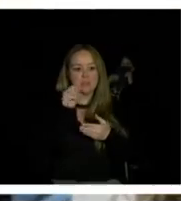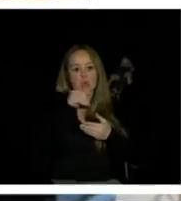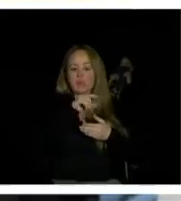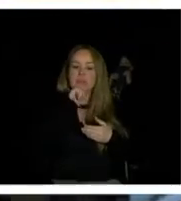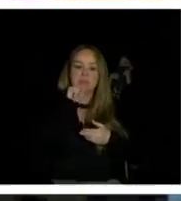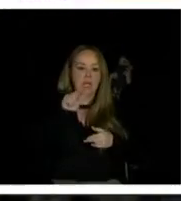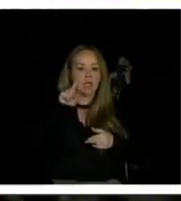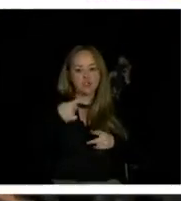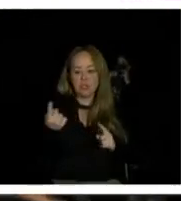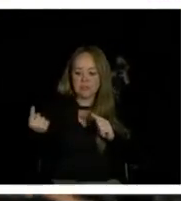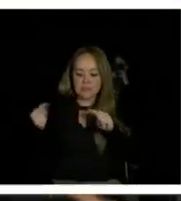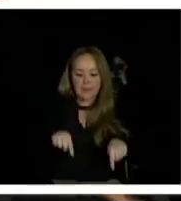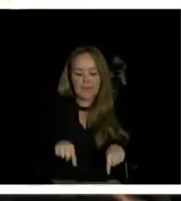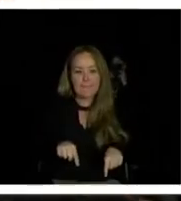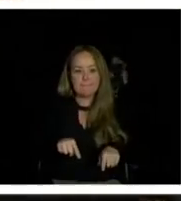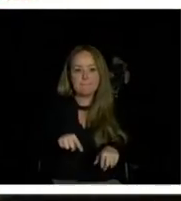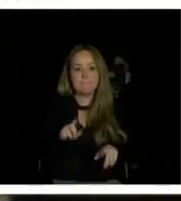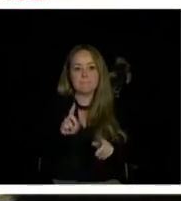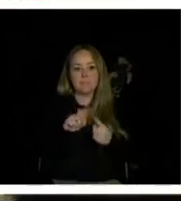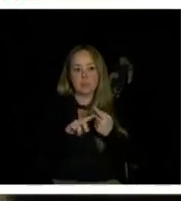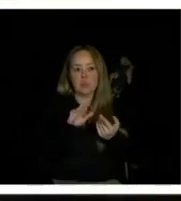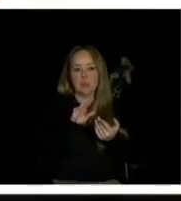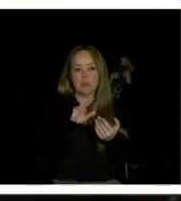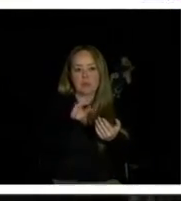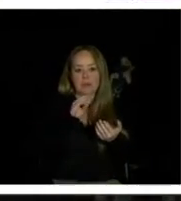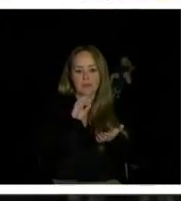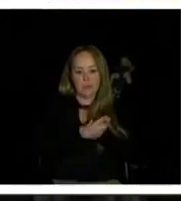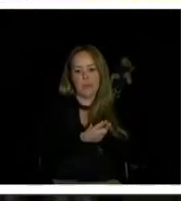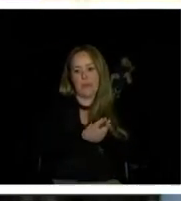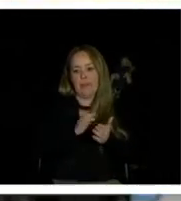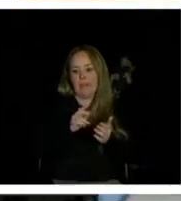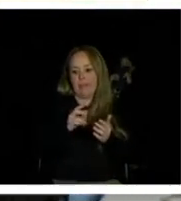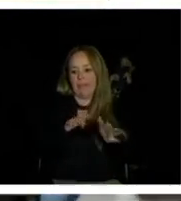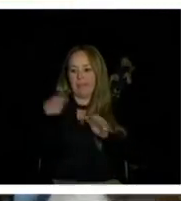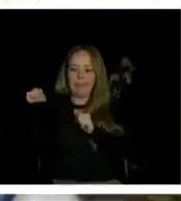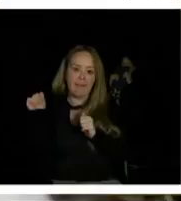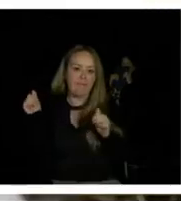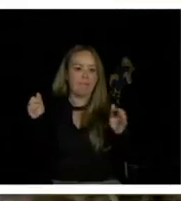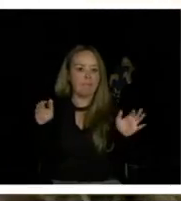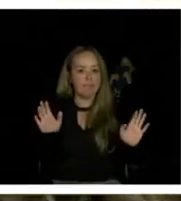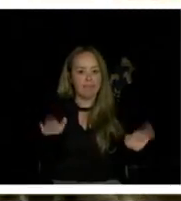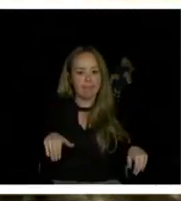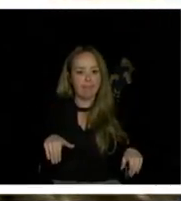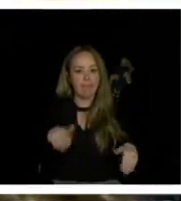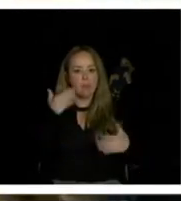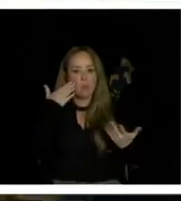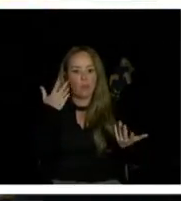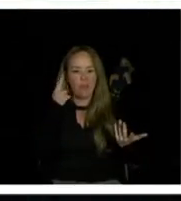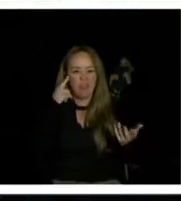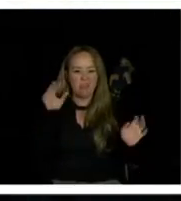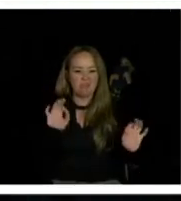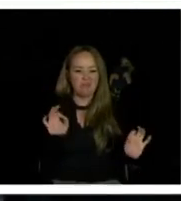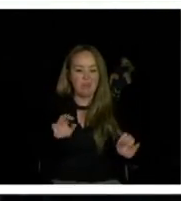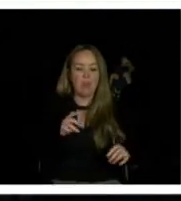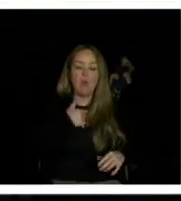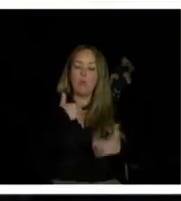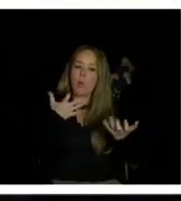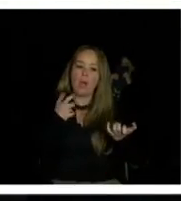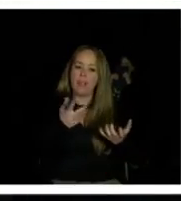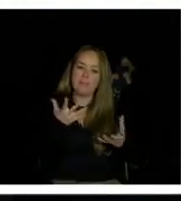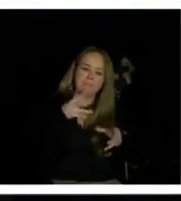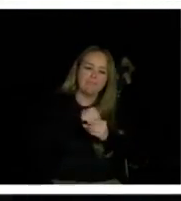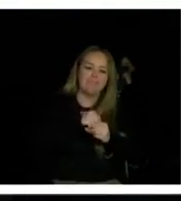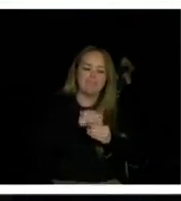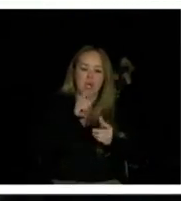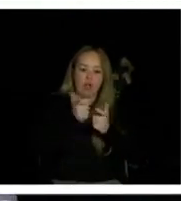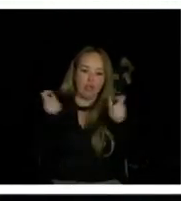just coming and going from school, but they're really part of a larger school